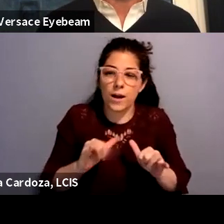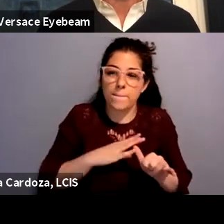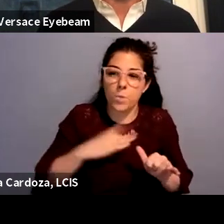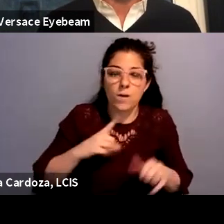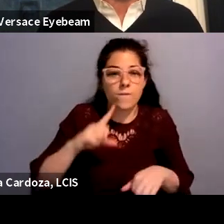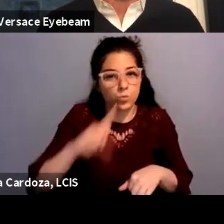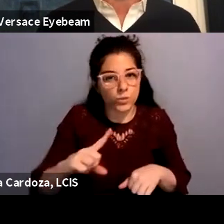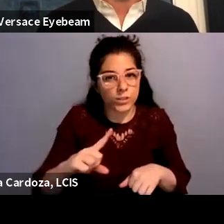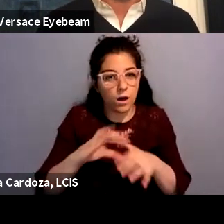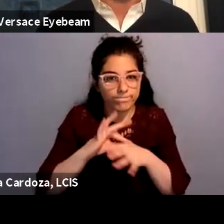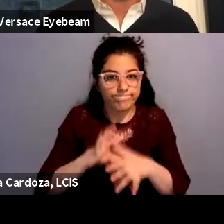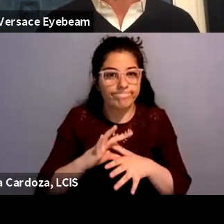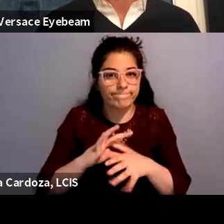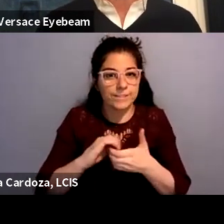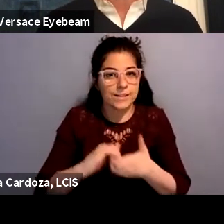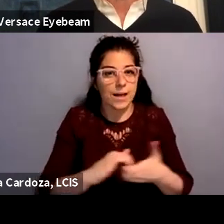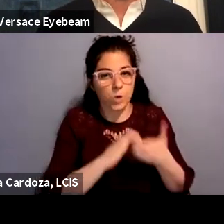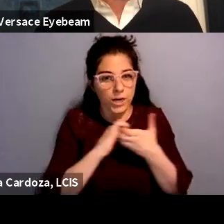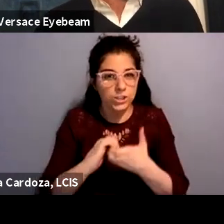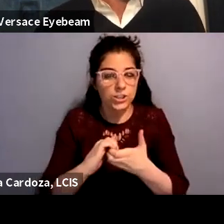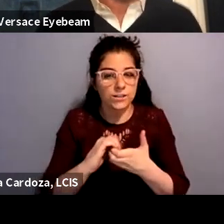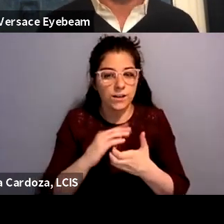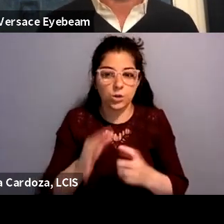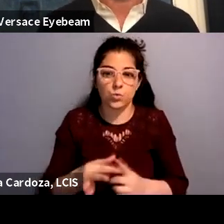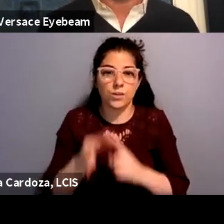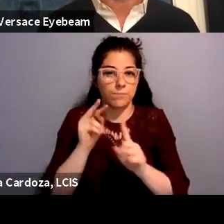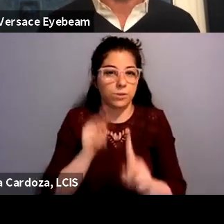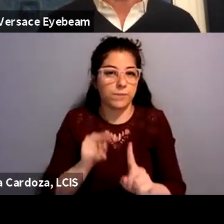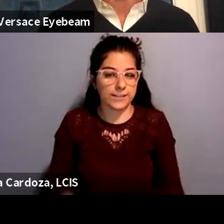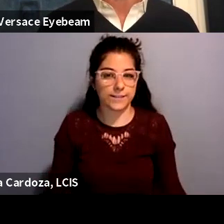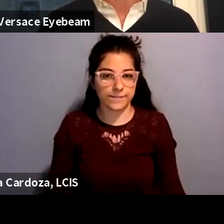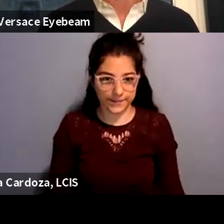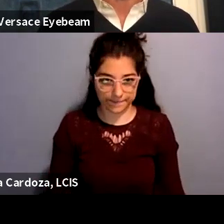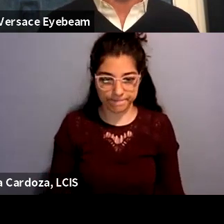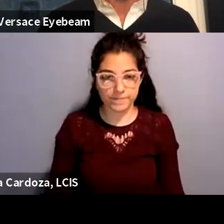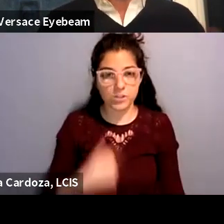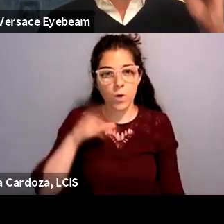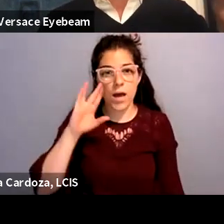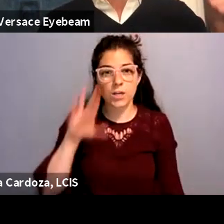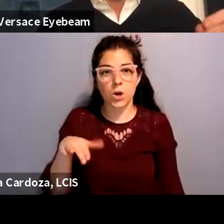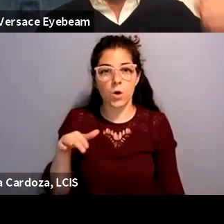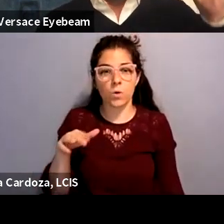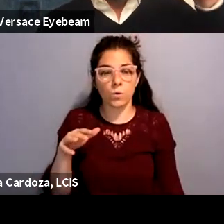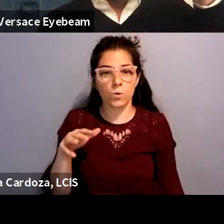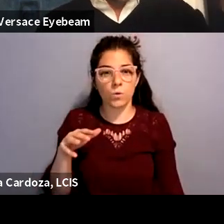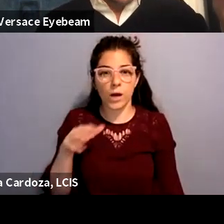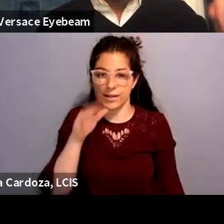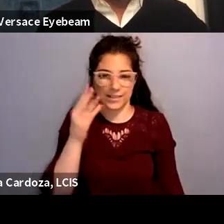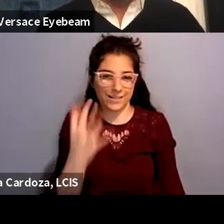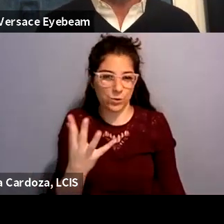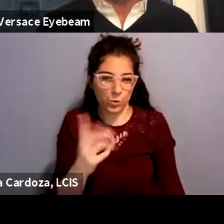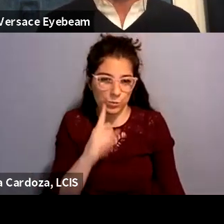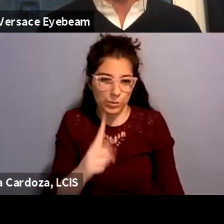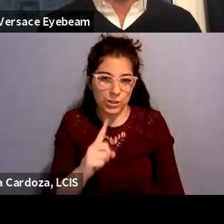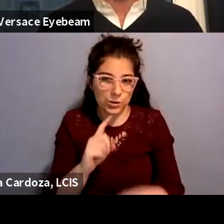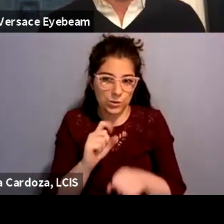real substance and collaboration and unique perspectives. So I know I didn't give you a tangible work